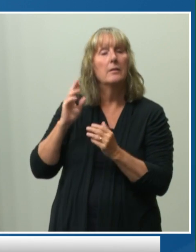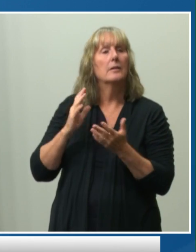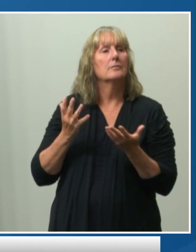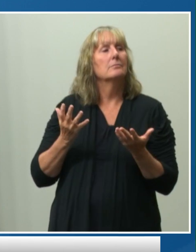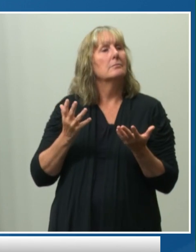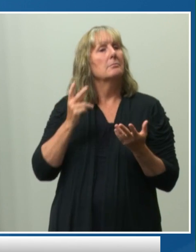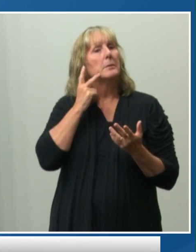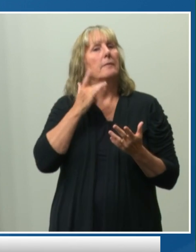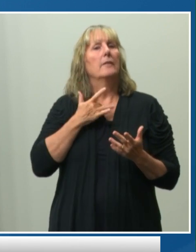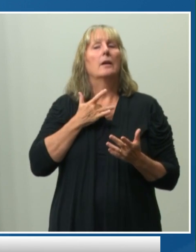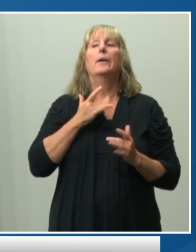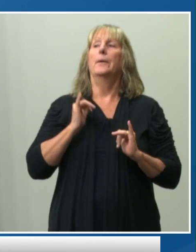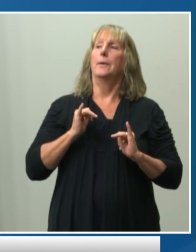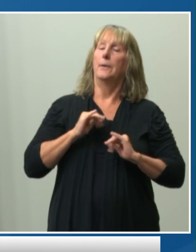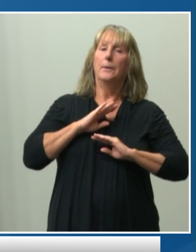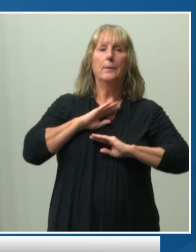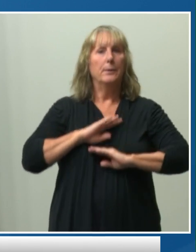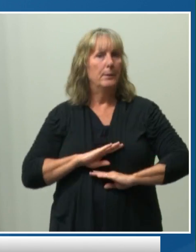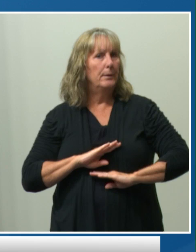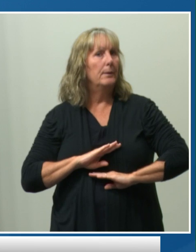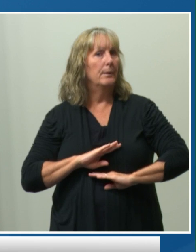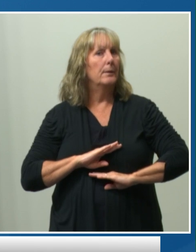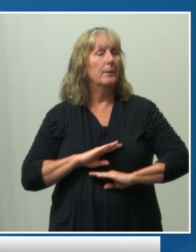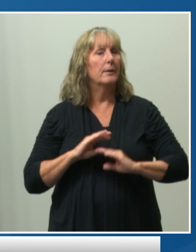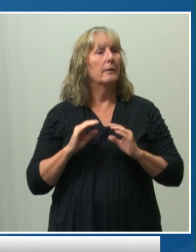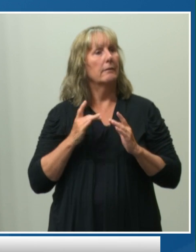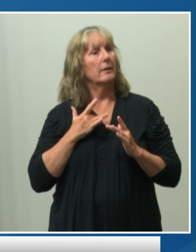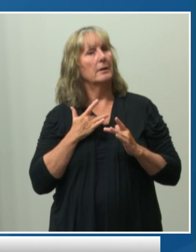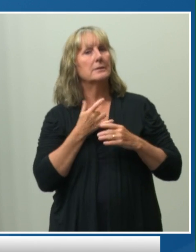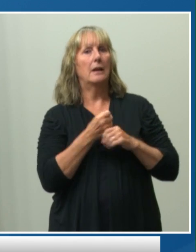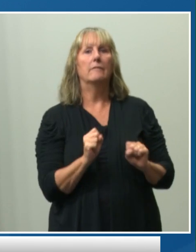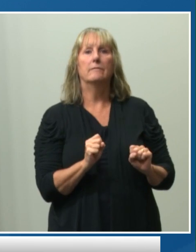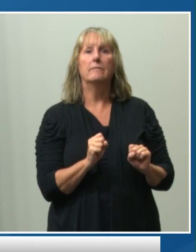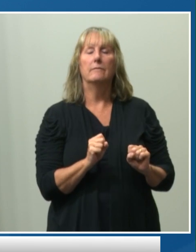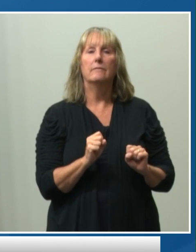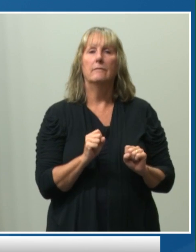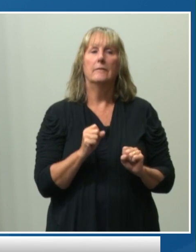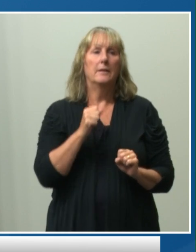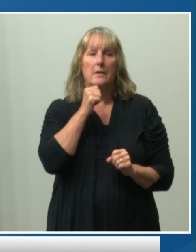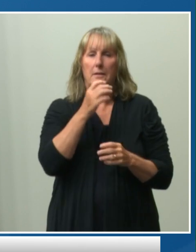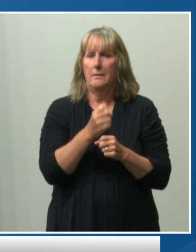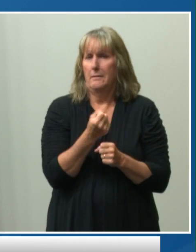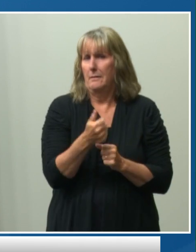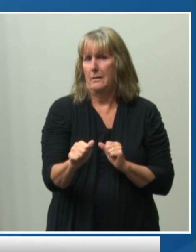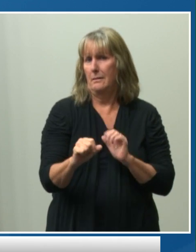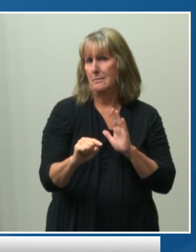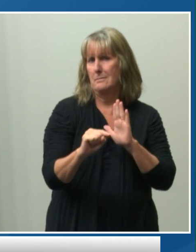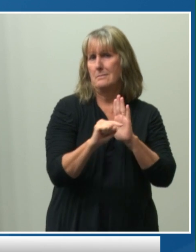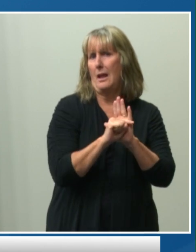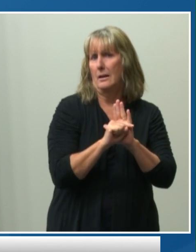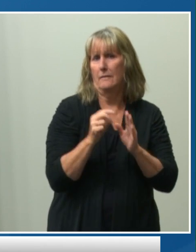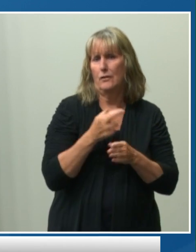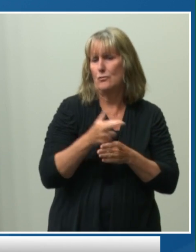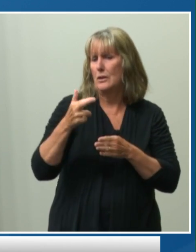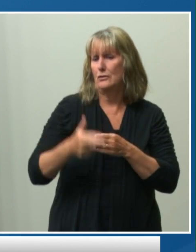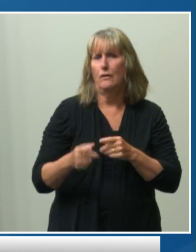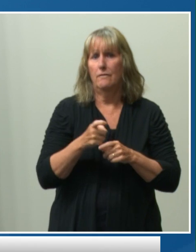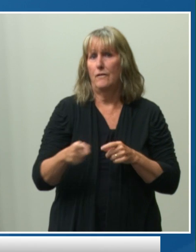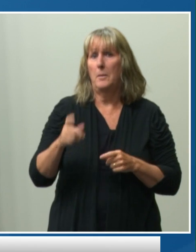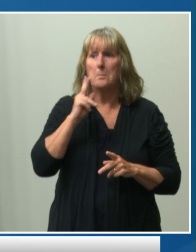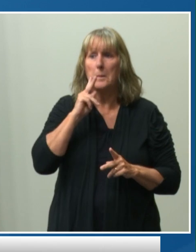provides families and patients with more reassurance. And we haven't had any negative outcomes from these